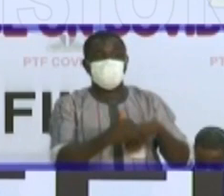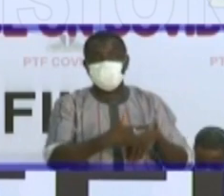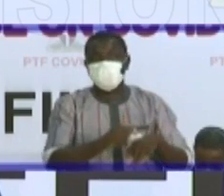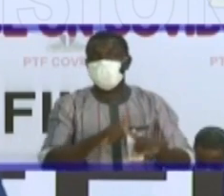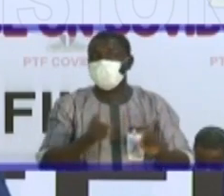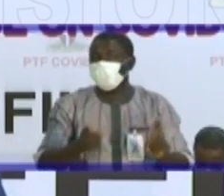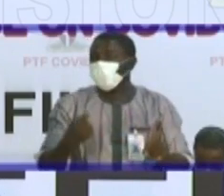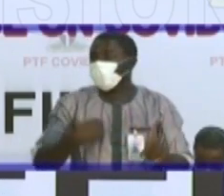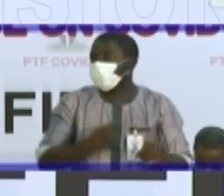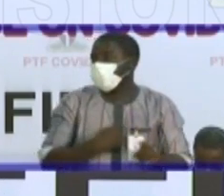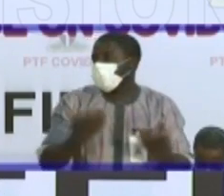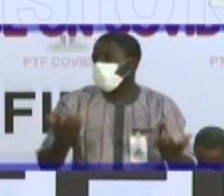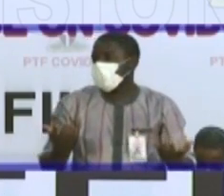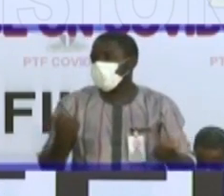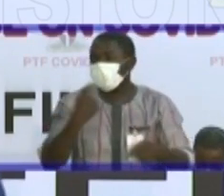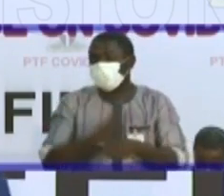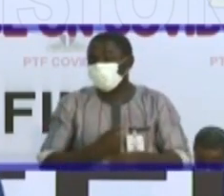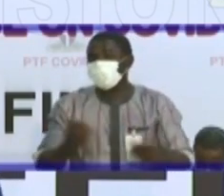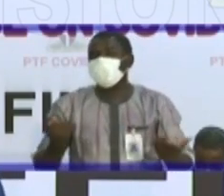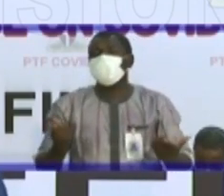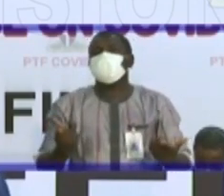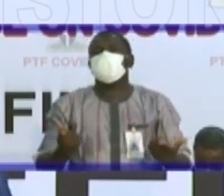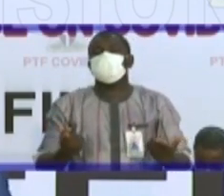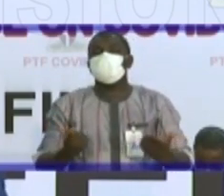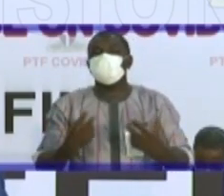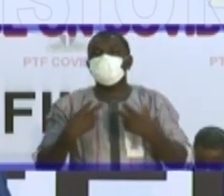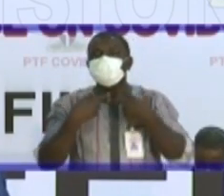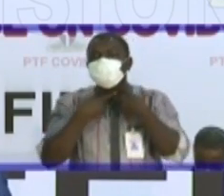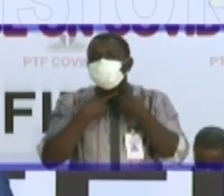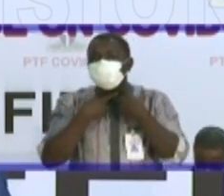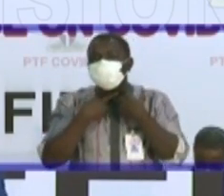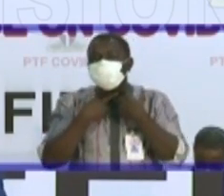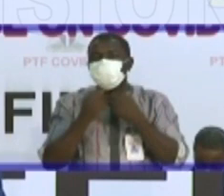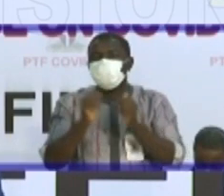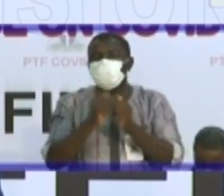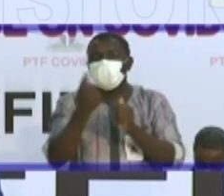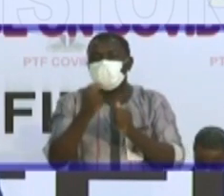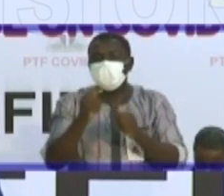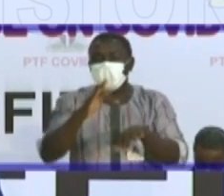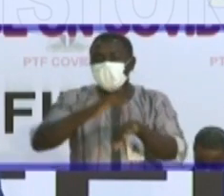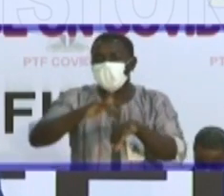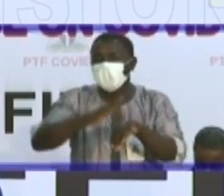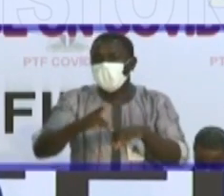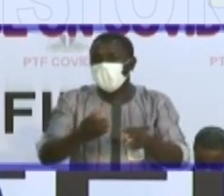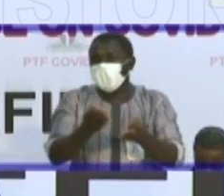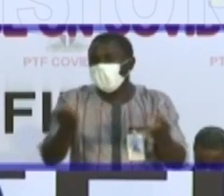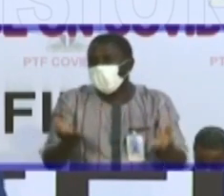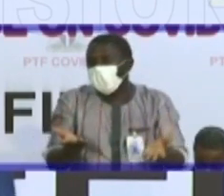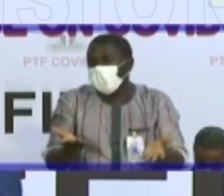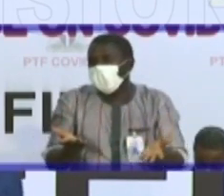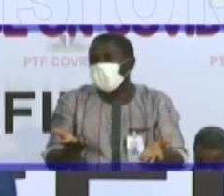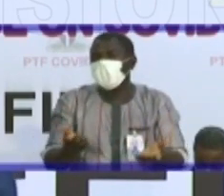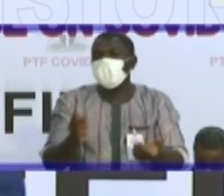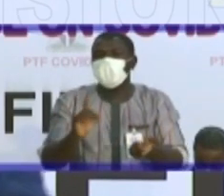but we're just constrained by the facilities that are available. And, and unfortunately, I mean,